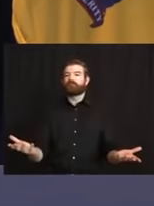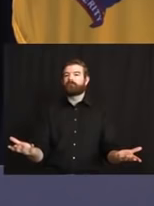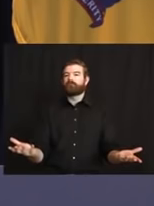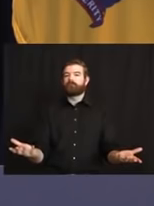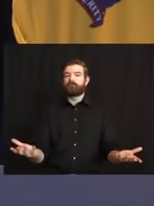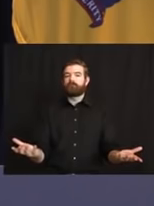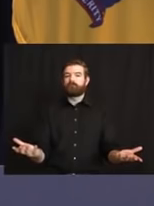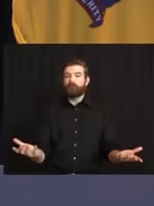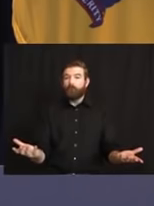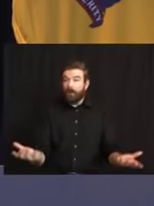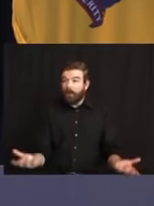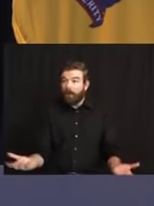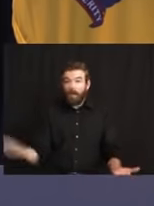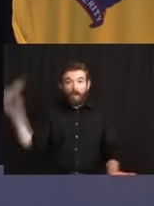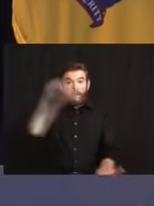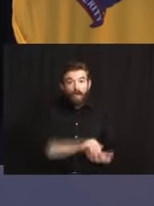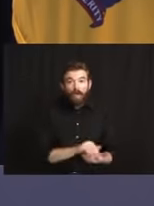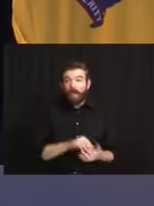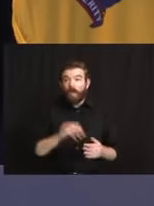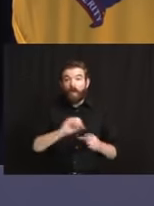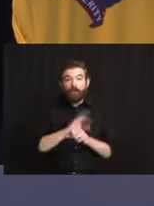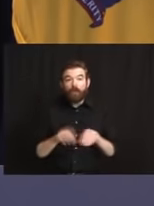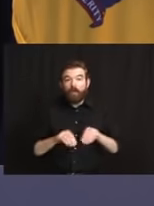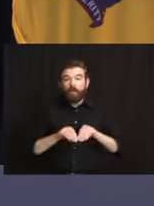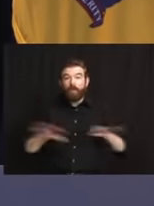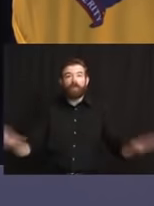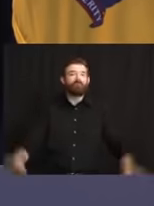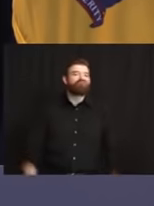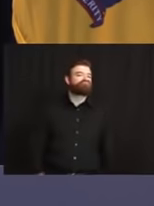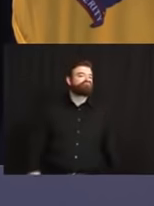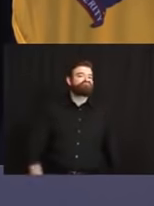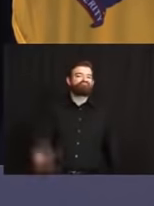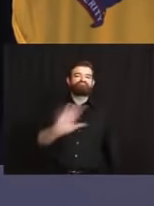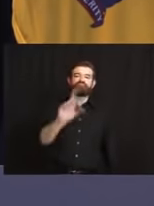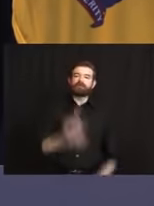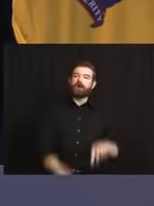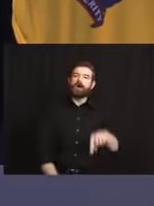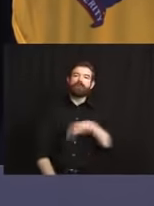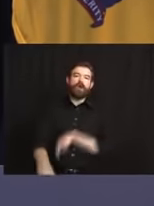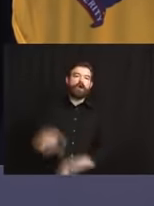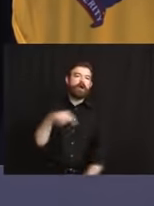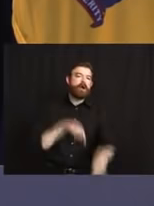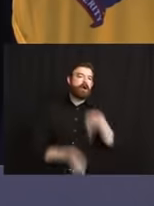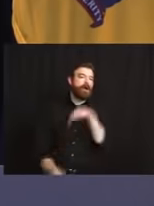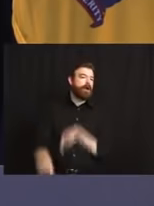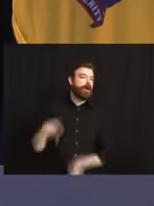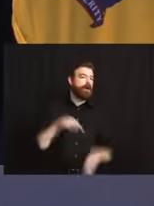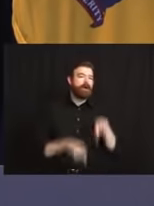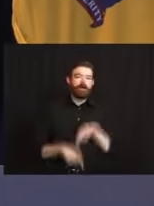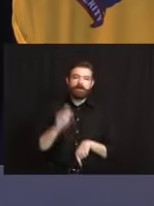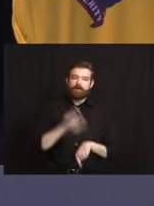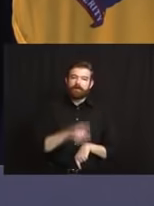reach, and we cannot afford to let that happen again. We've been through hell once.